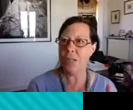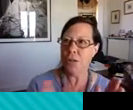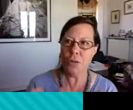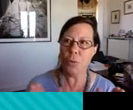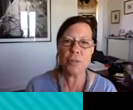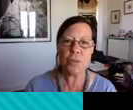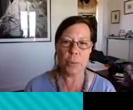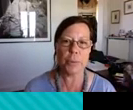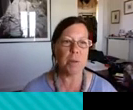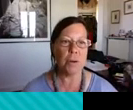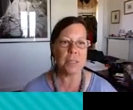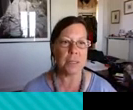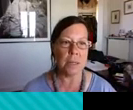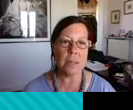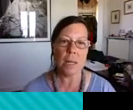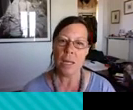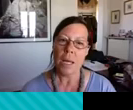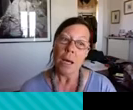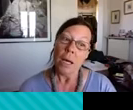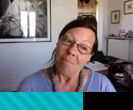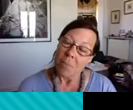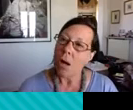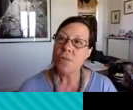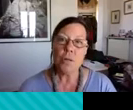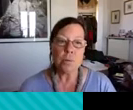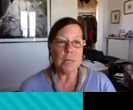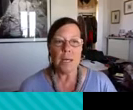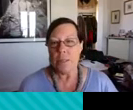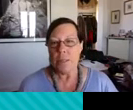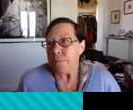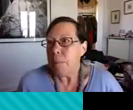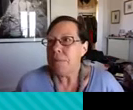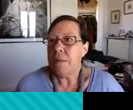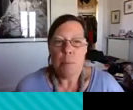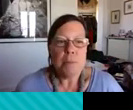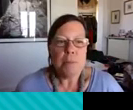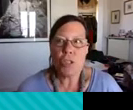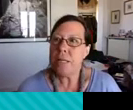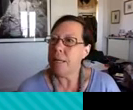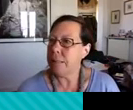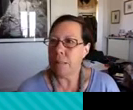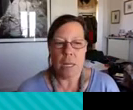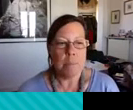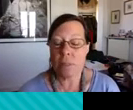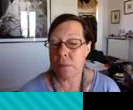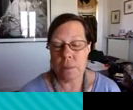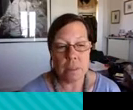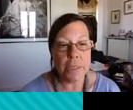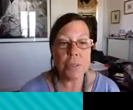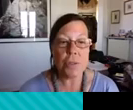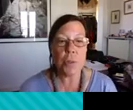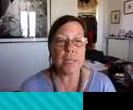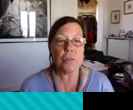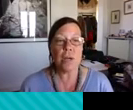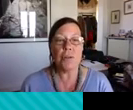of the real story we should be focusing on. Also, members of the opposition and sometimes the